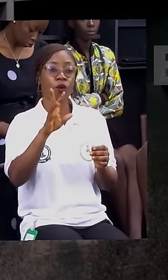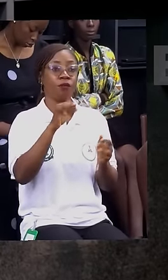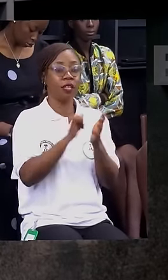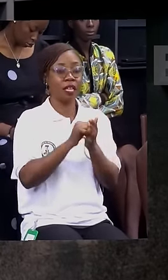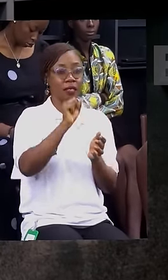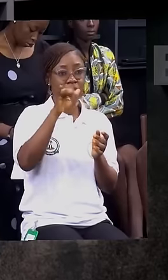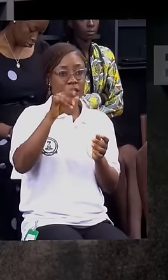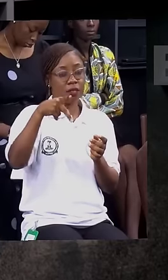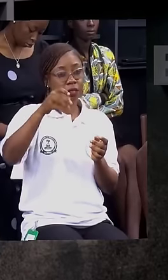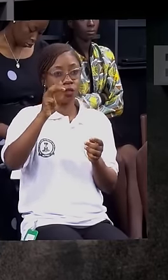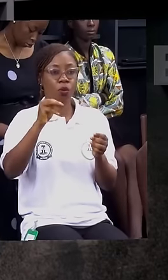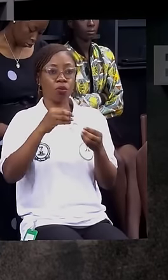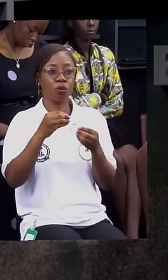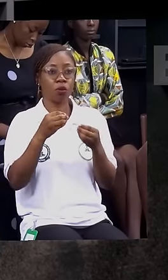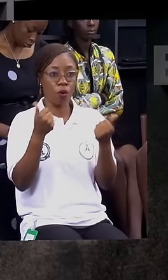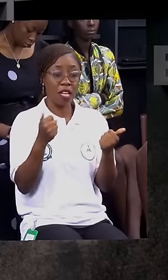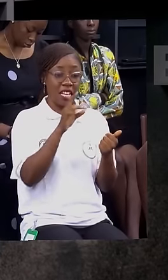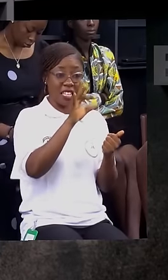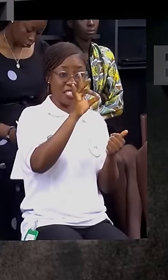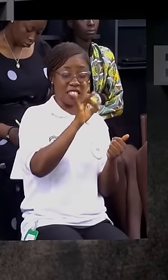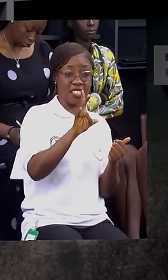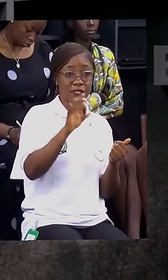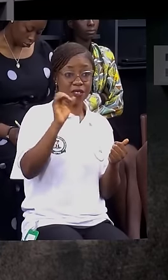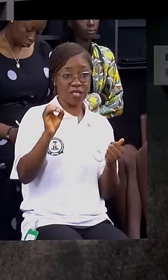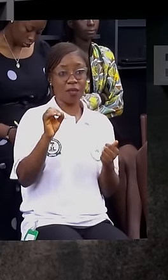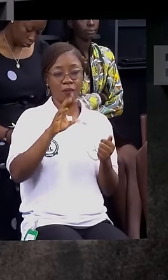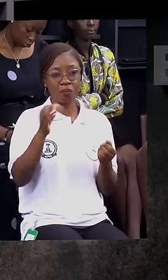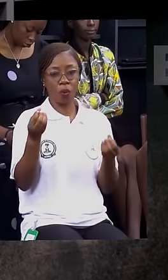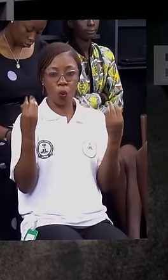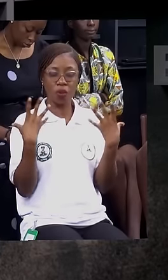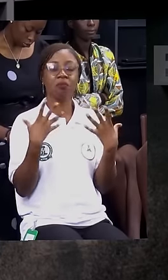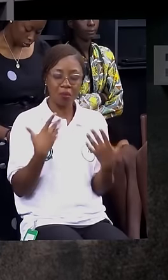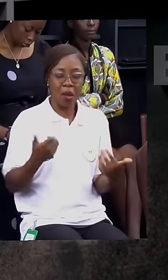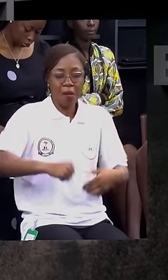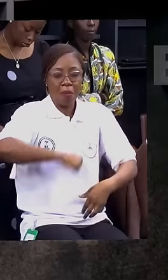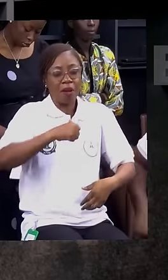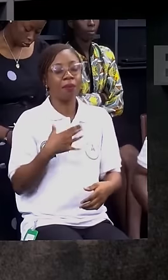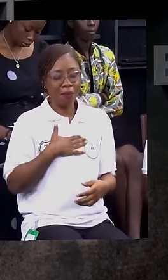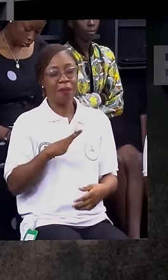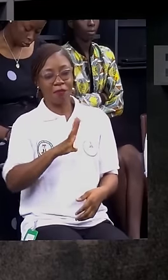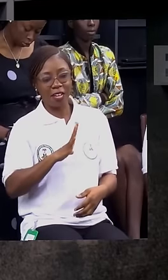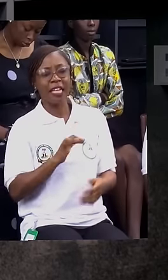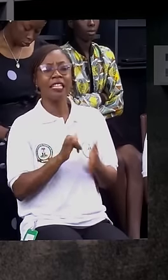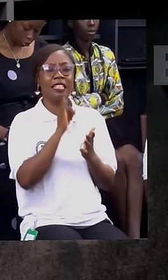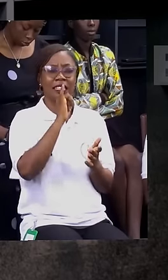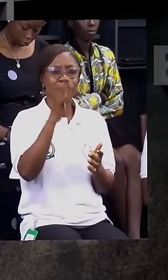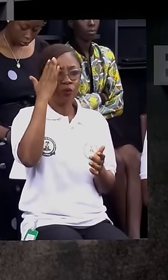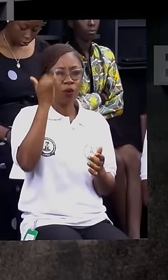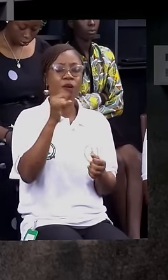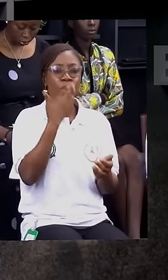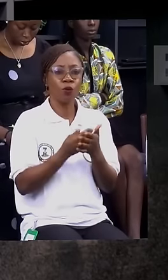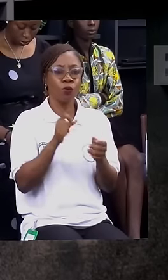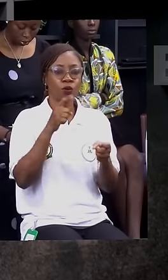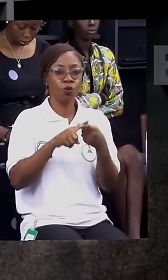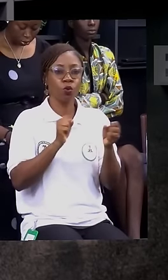still boasting that he's fine. 70% is gone, he's still boasting that he's fine. So that's why it is good to do annual